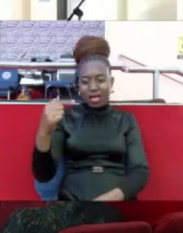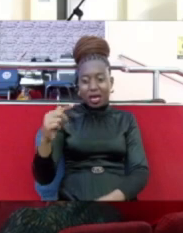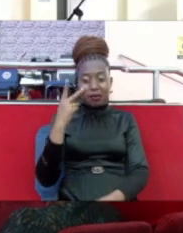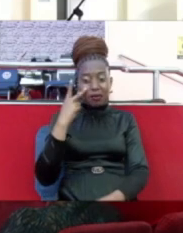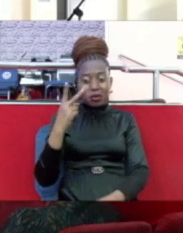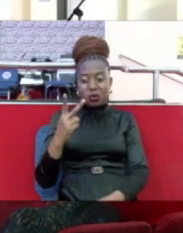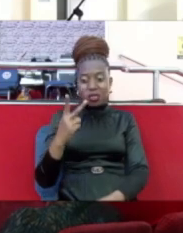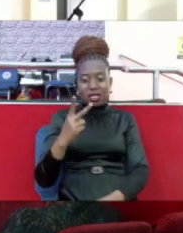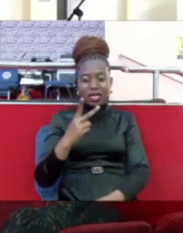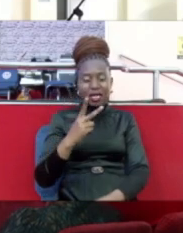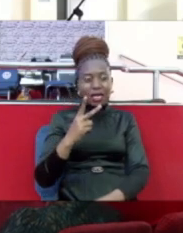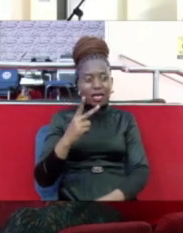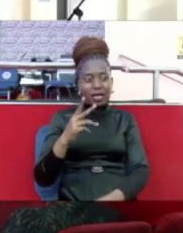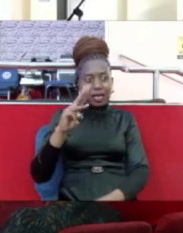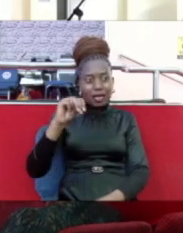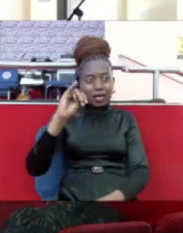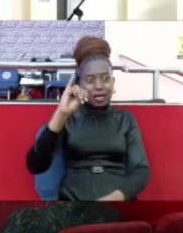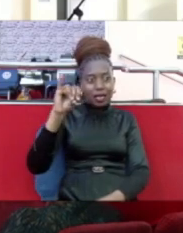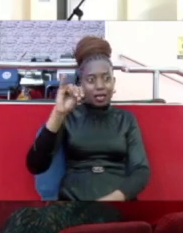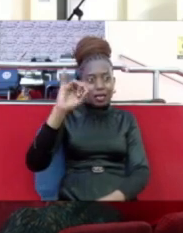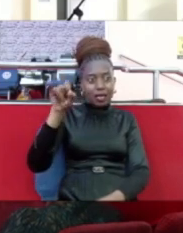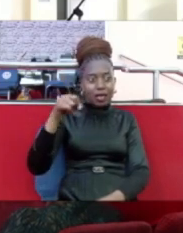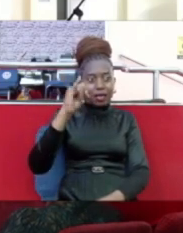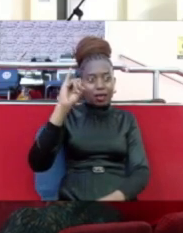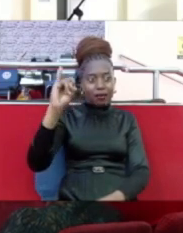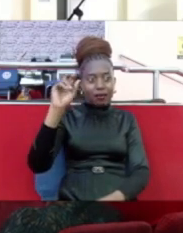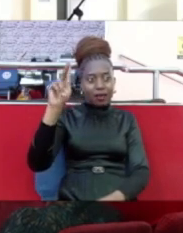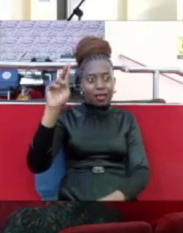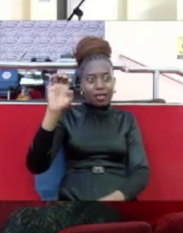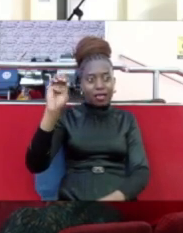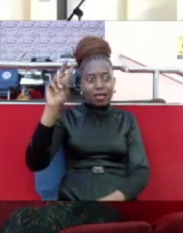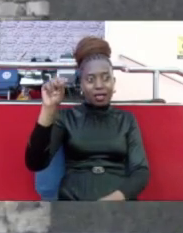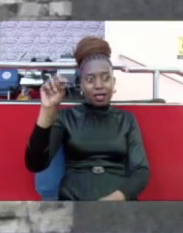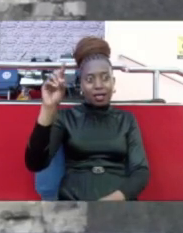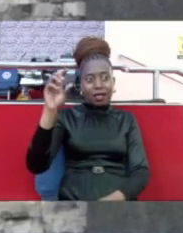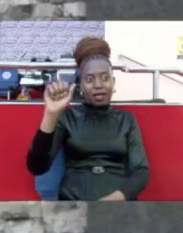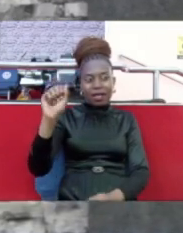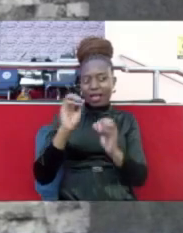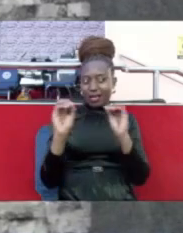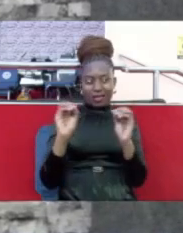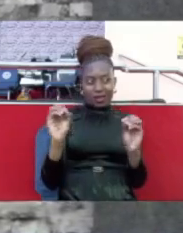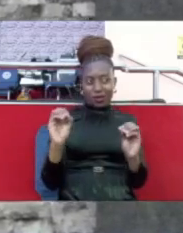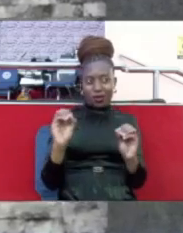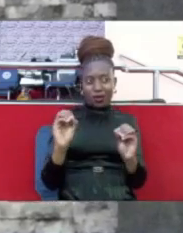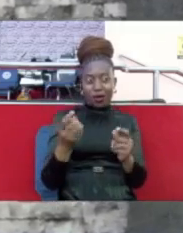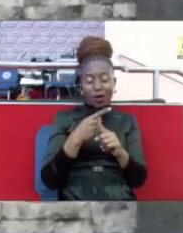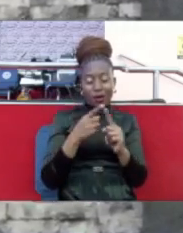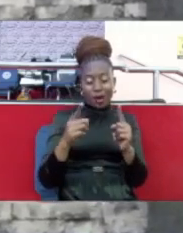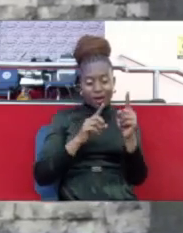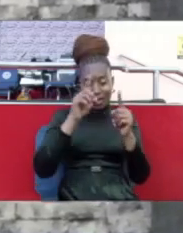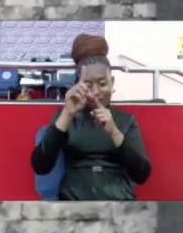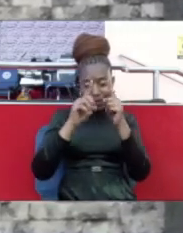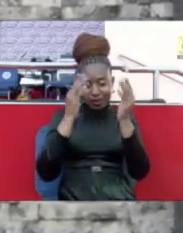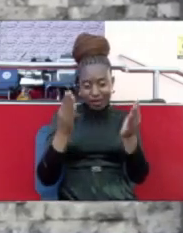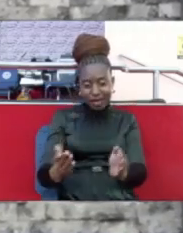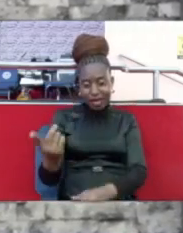But they travel from America and Europe to see the Maasai living that traditional life